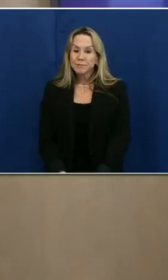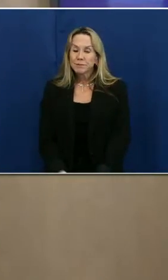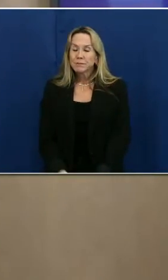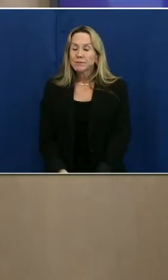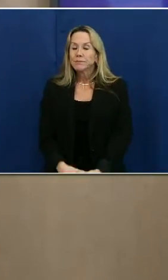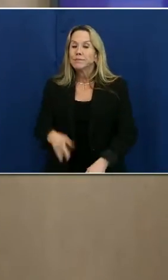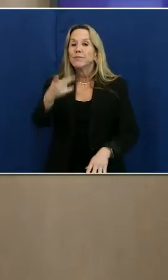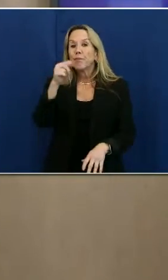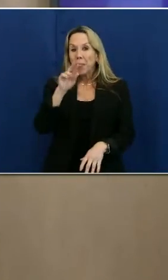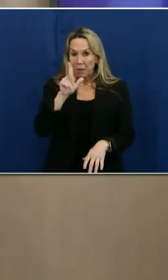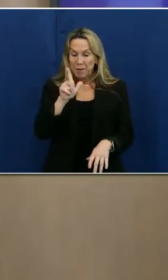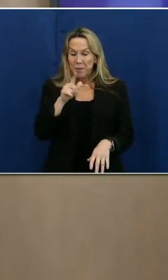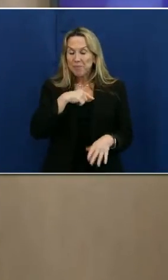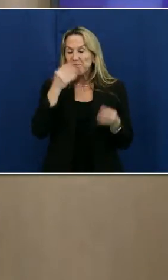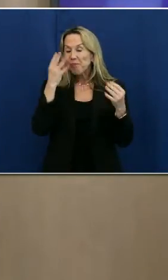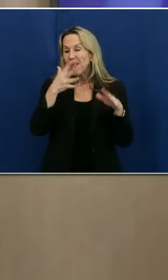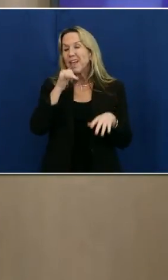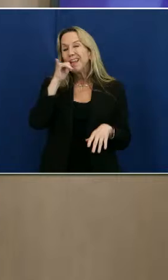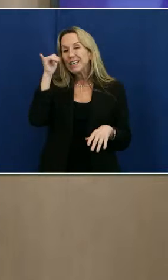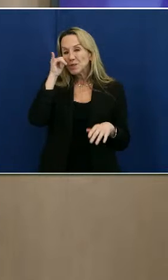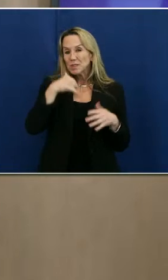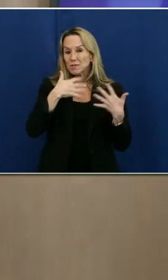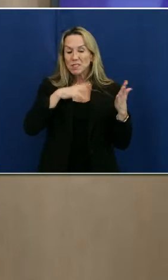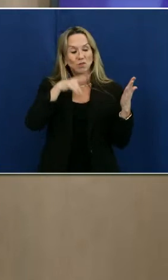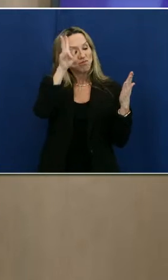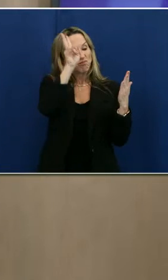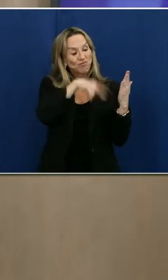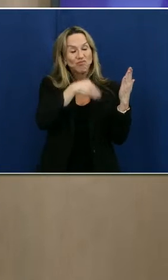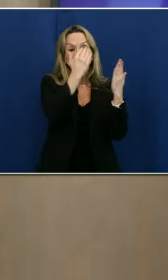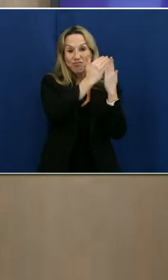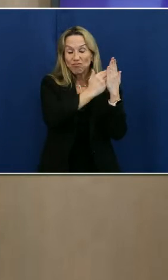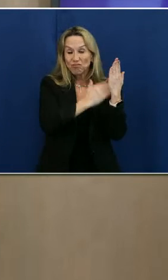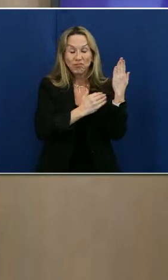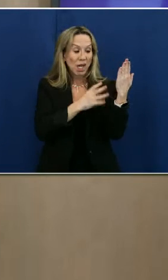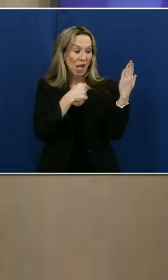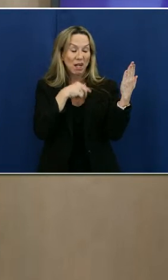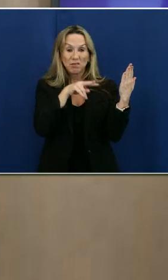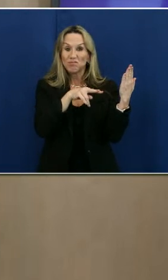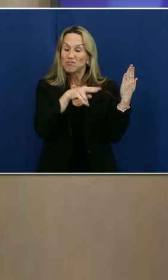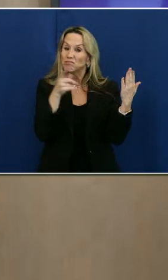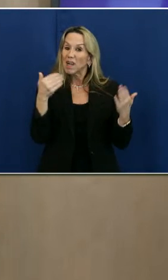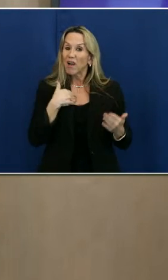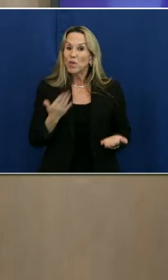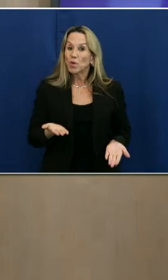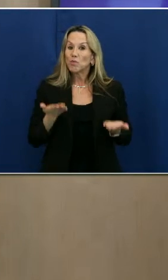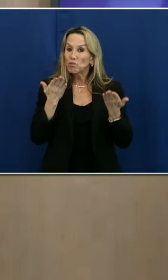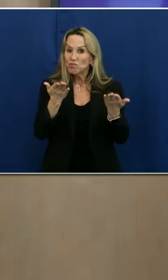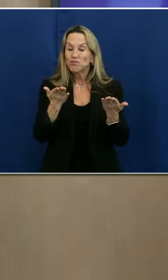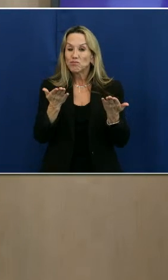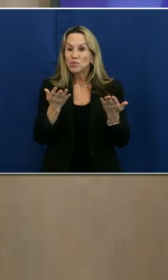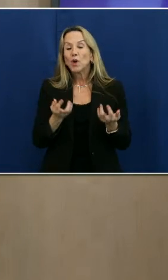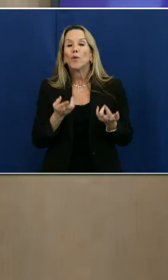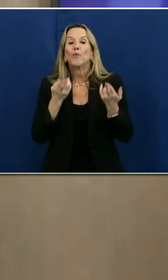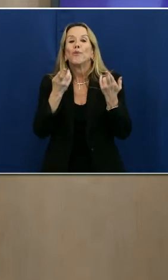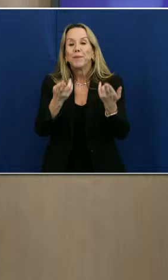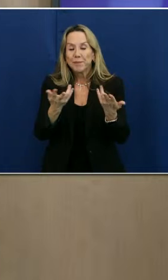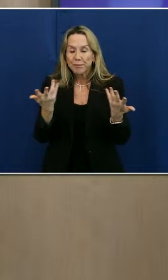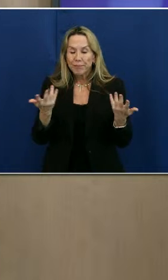Paul, I reviewed the guidance yesterday, and I do believe that there is recommendations about